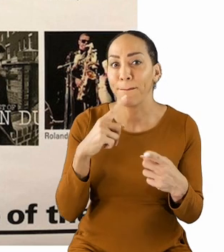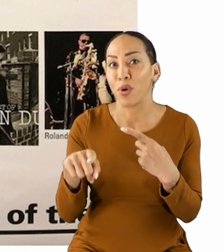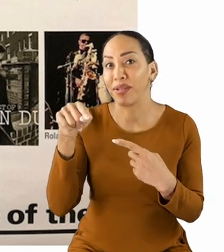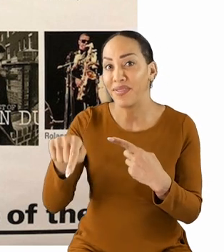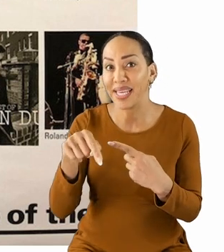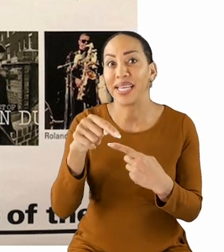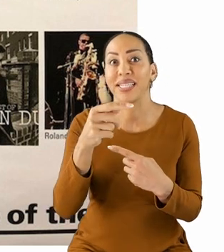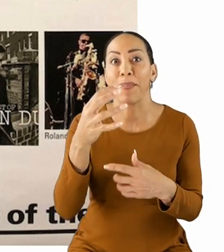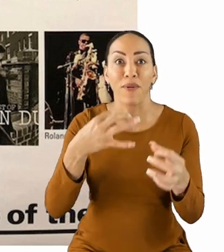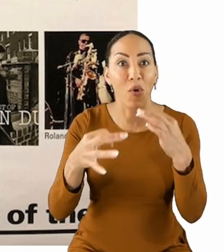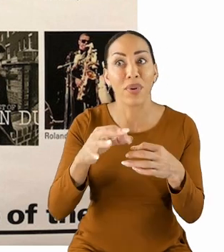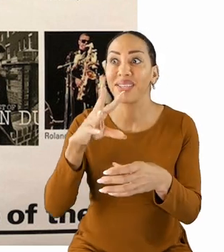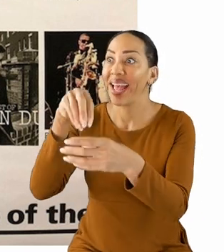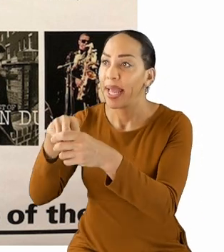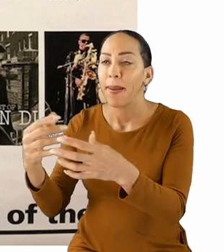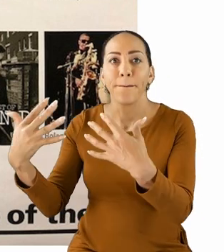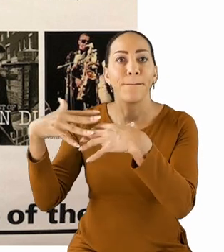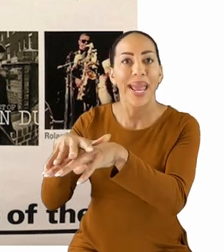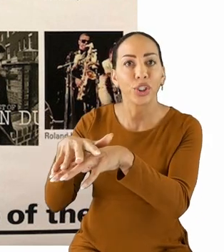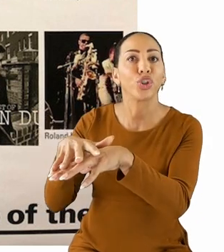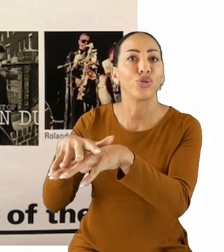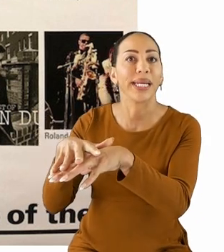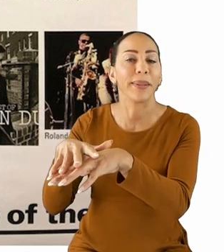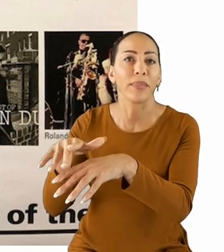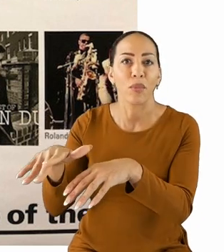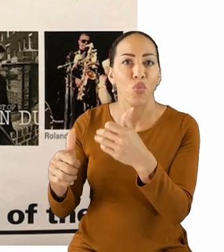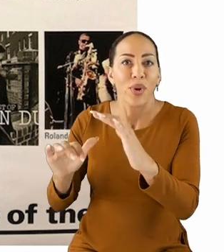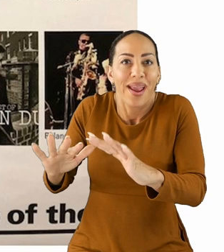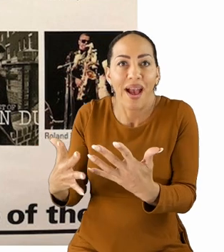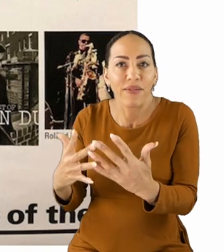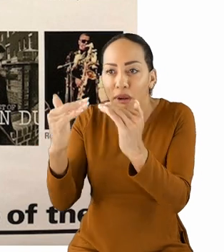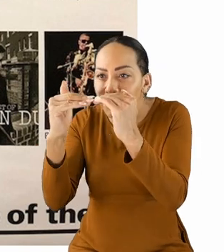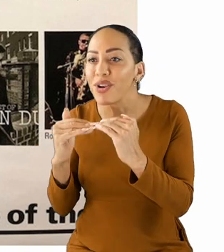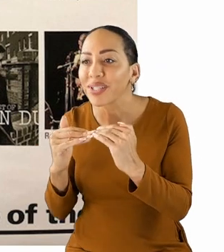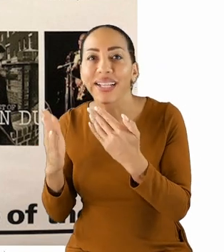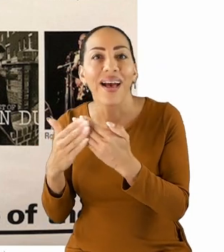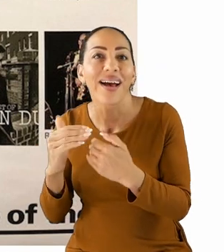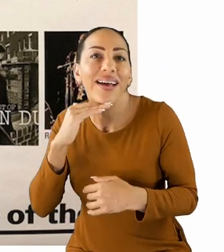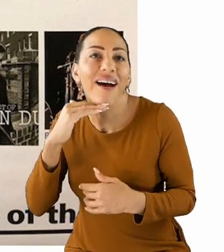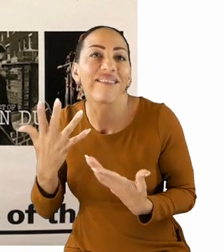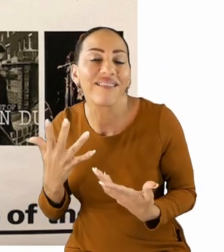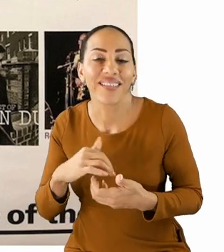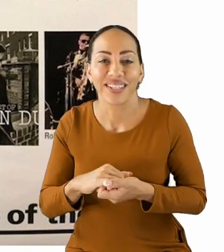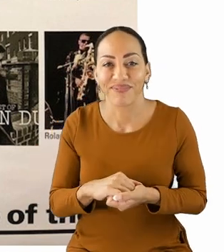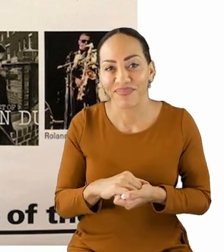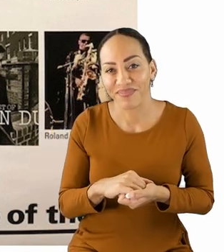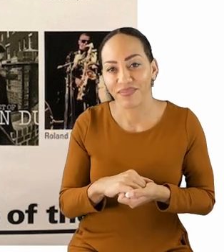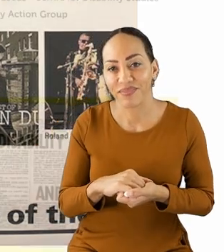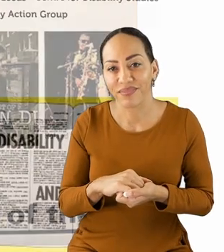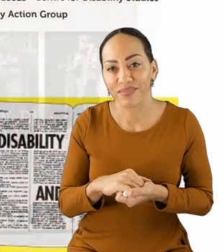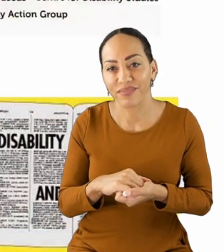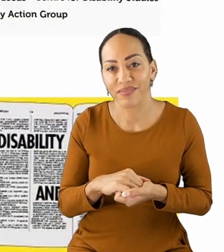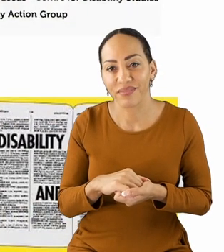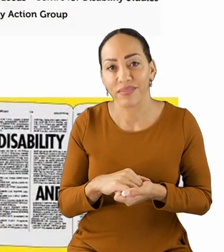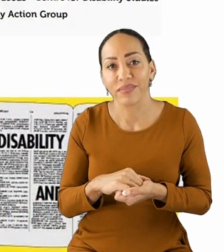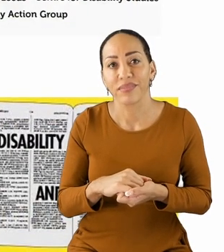by people's disability, and it's quite interesting, and it's something we haven't really analysed anywhere near enough. Next.